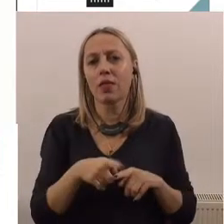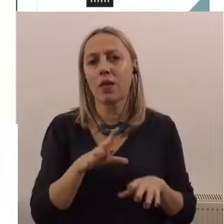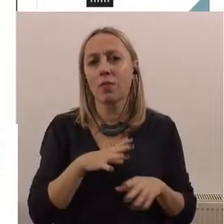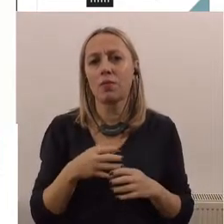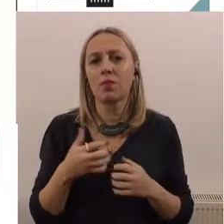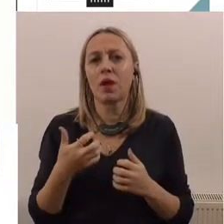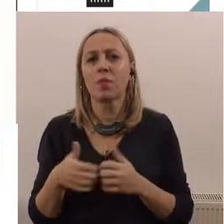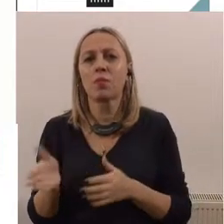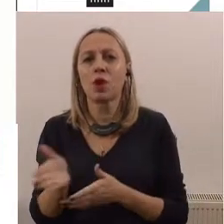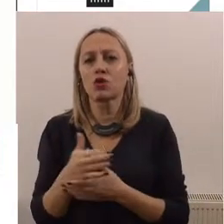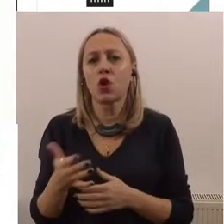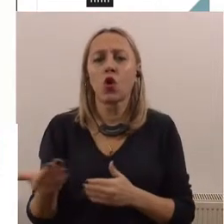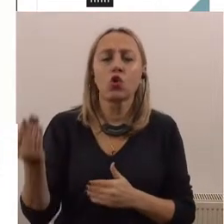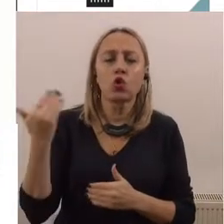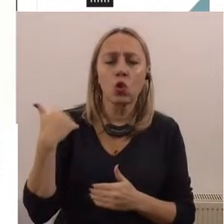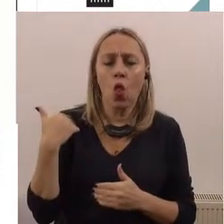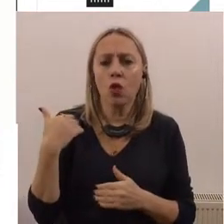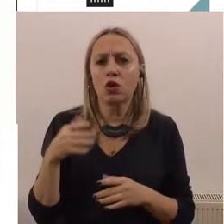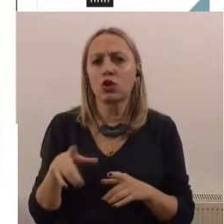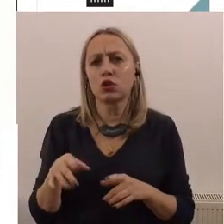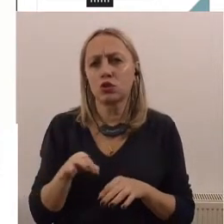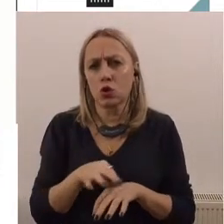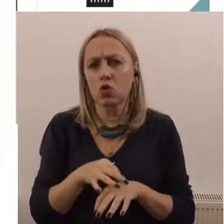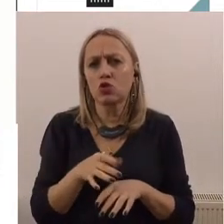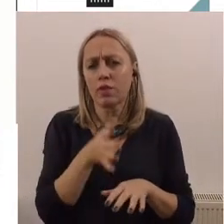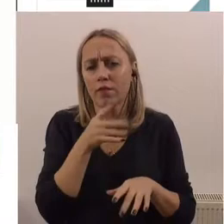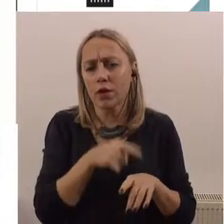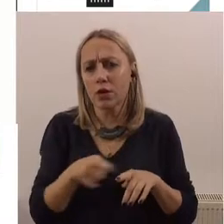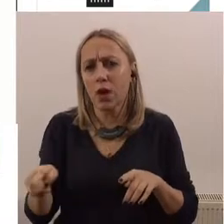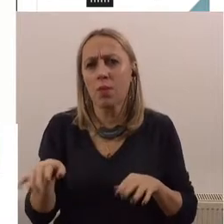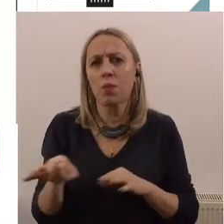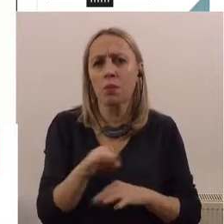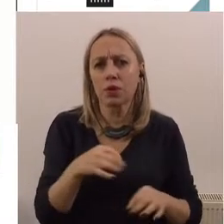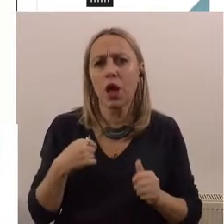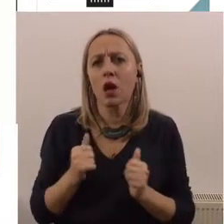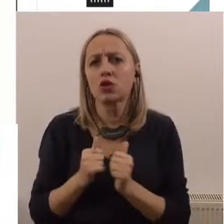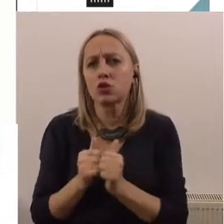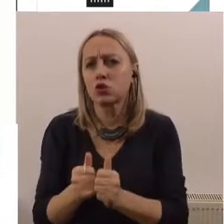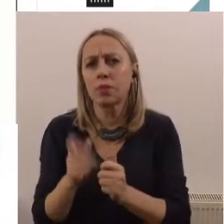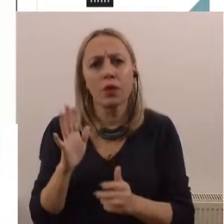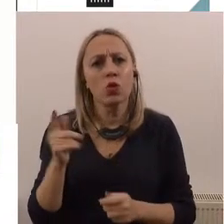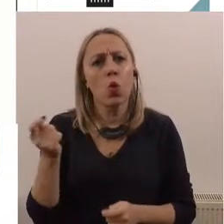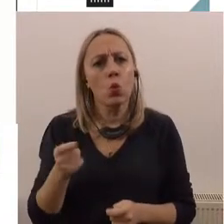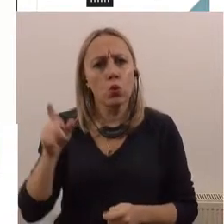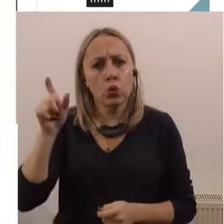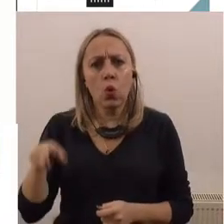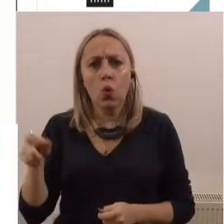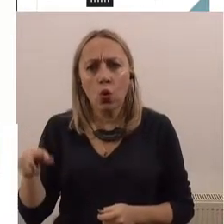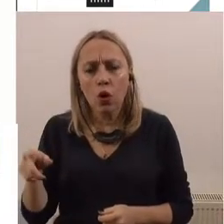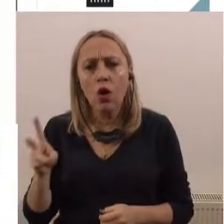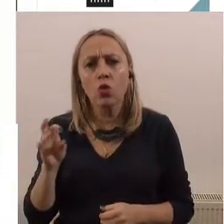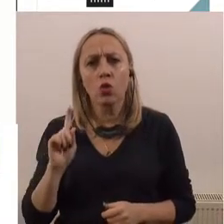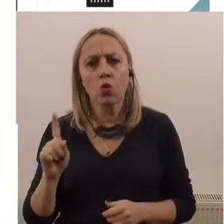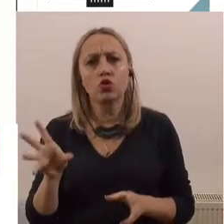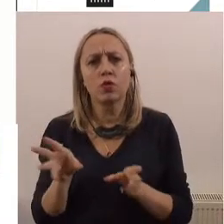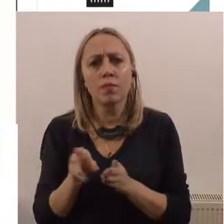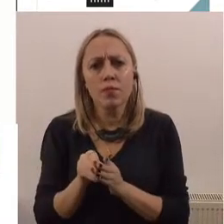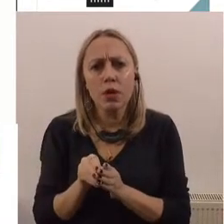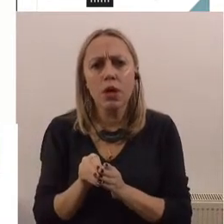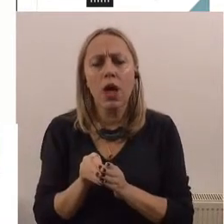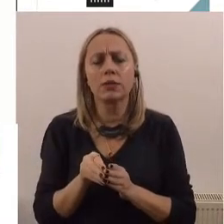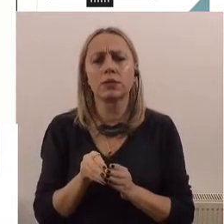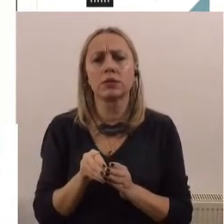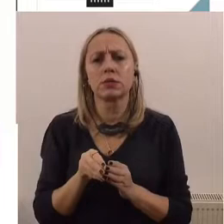because I collaborated not only with artists, but with different